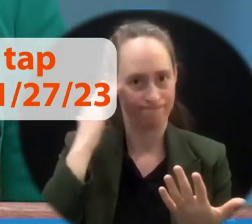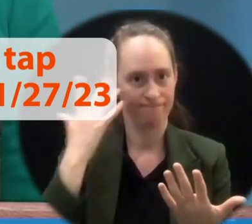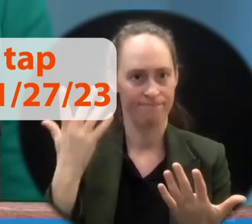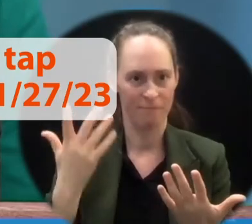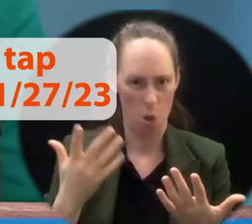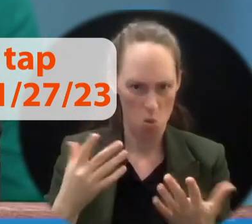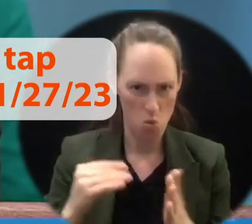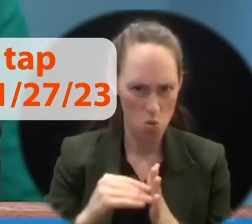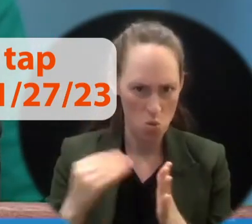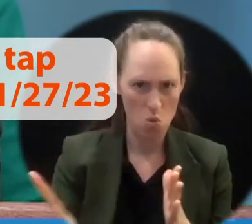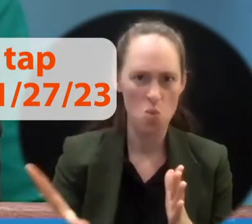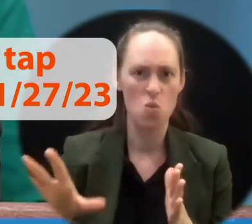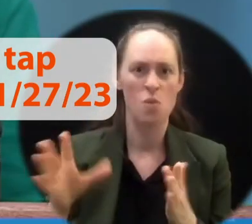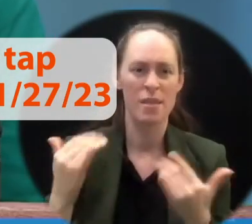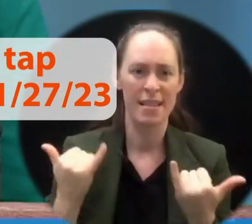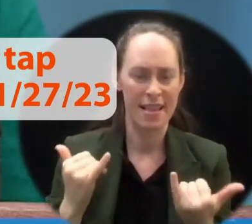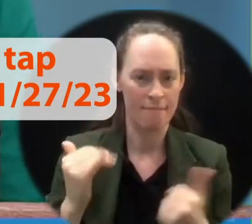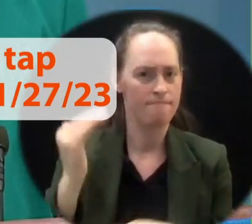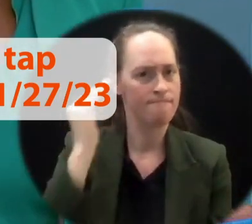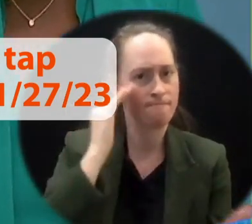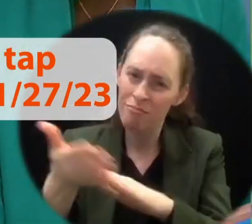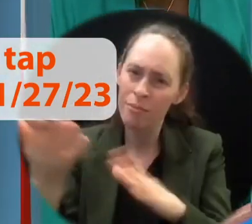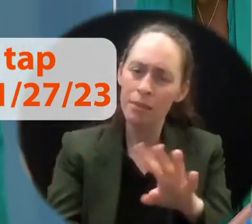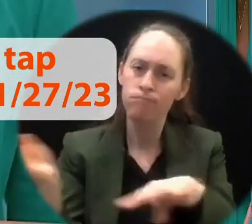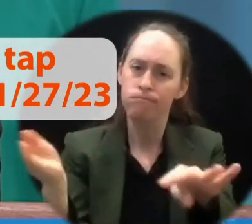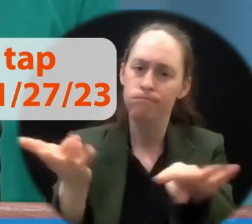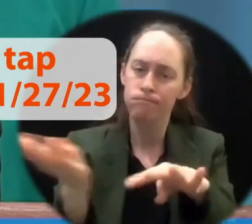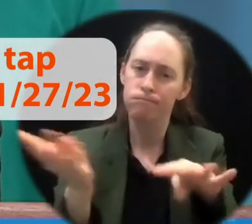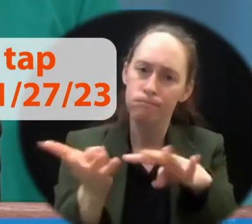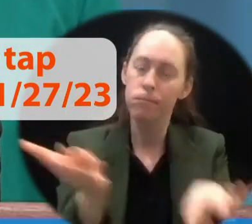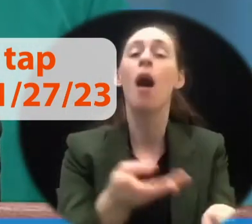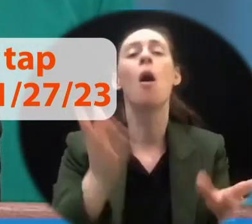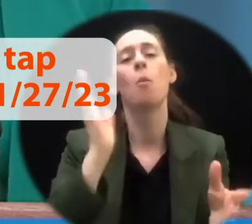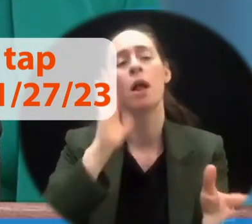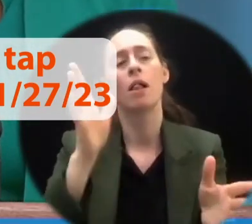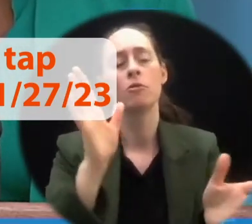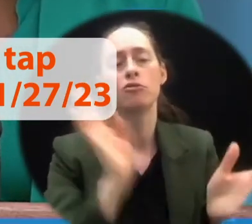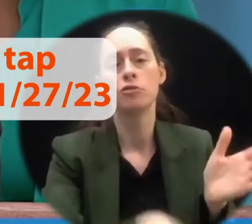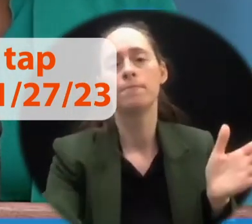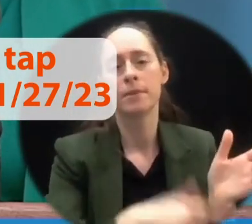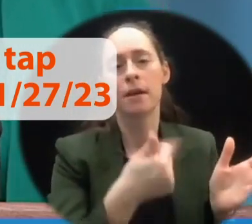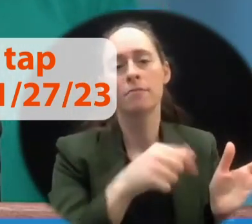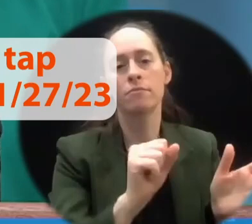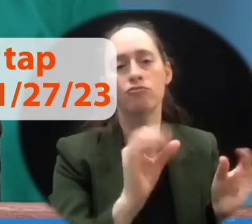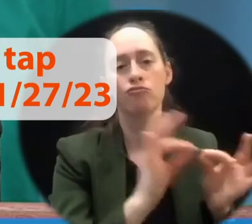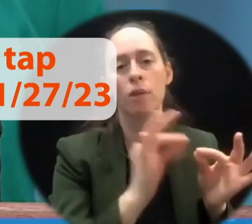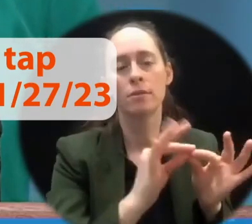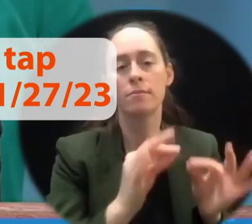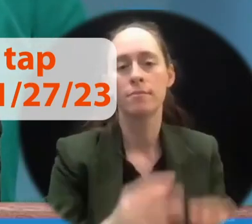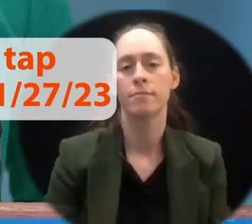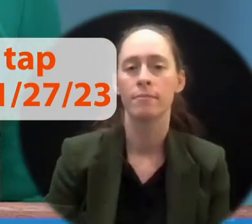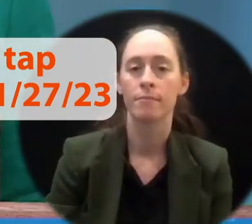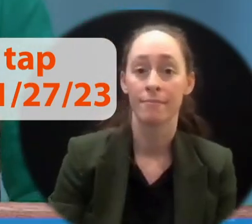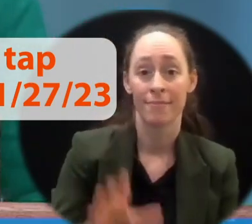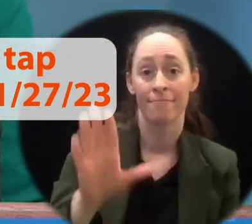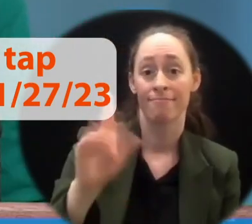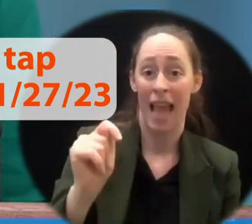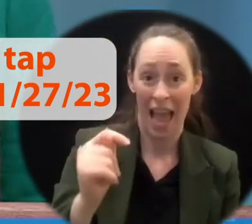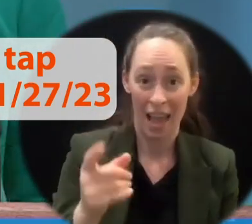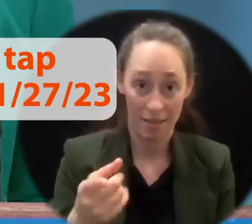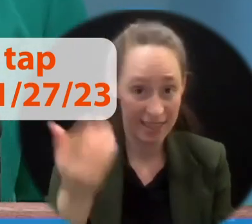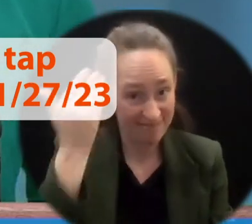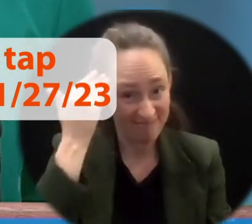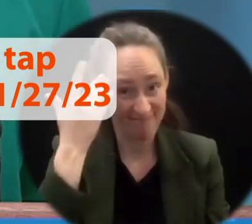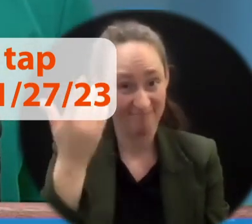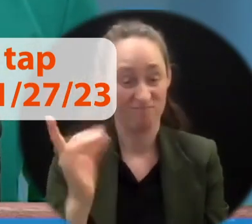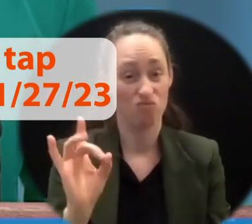about $1.50 since June peak. In contrast to what the House Republicans want to do, we have that SPRO bill that they put